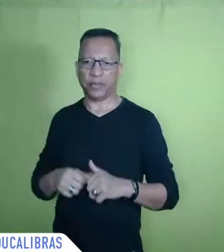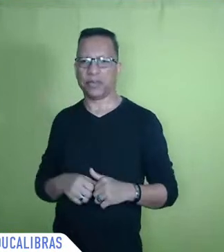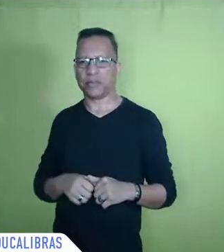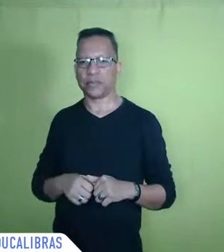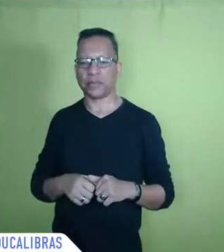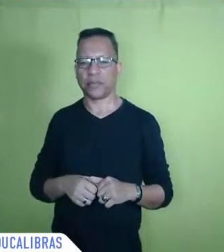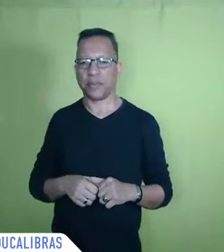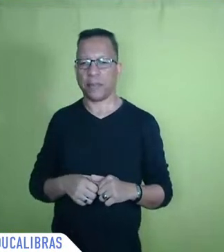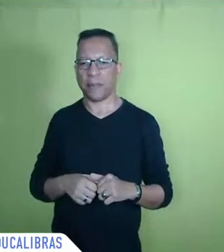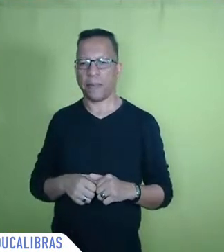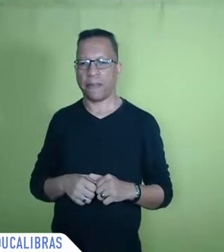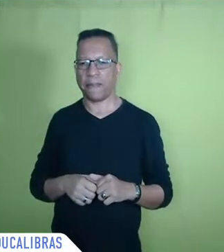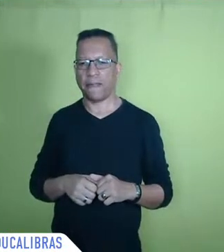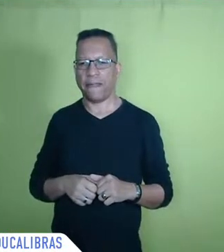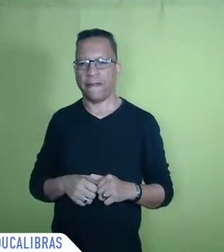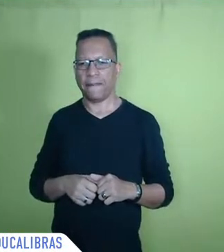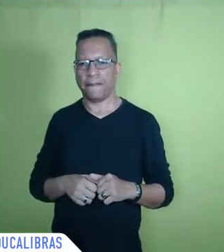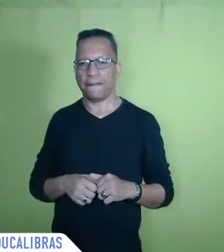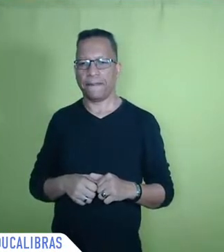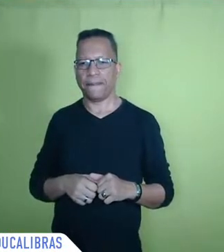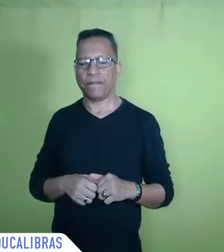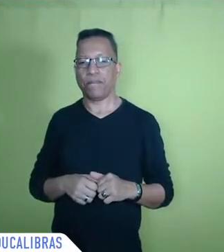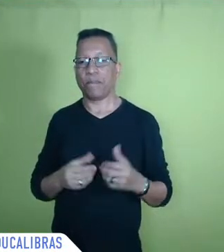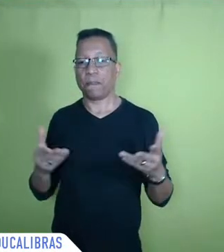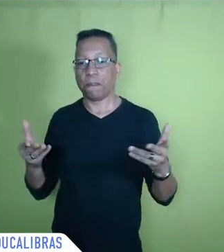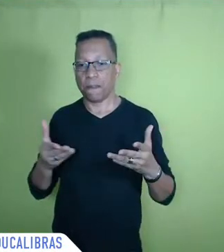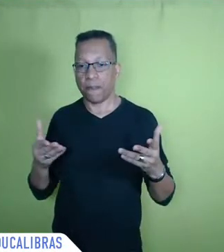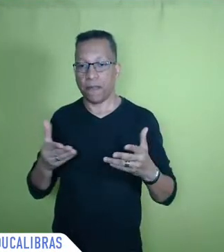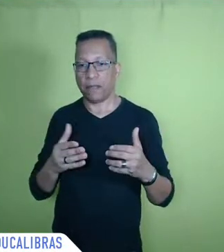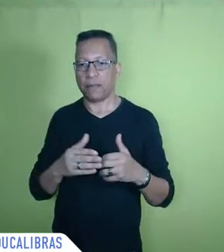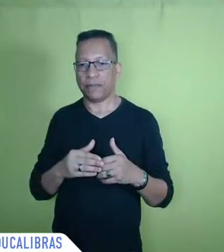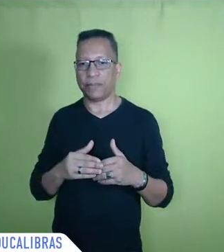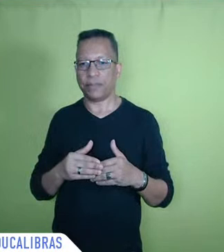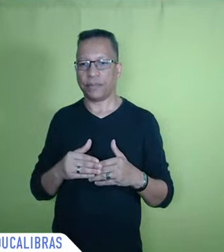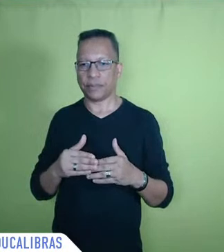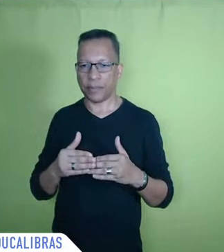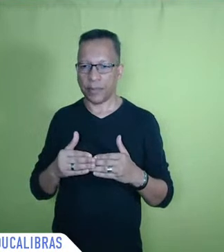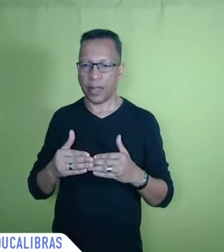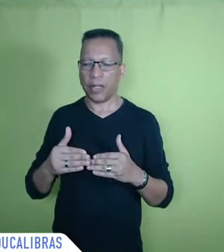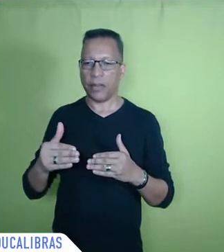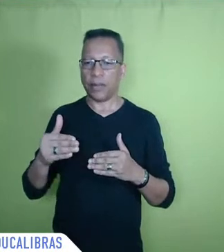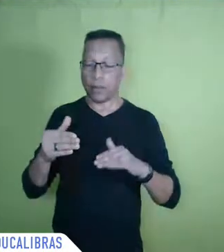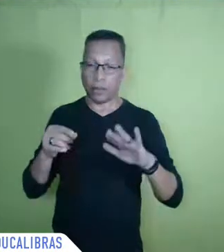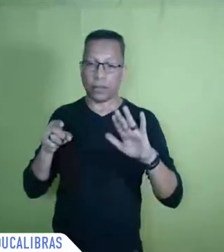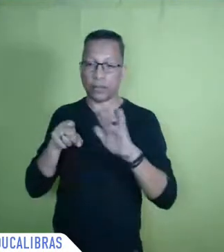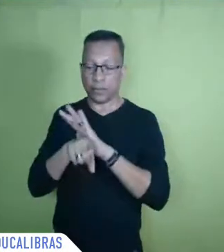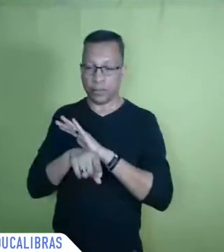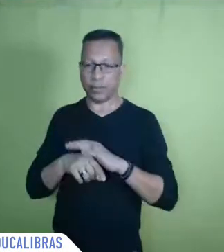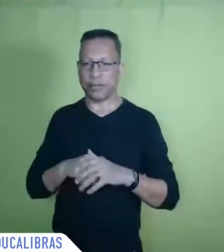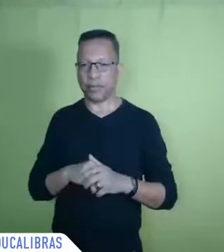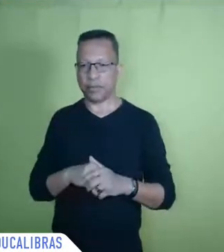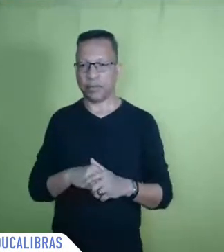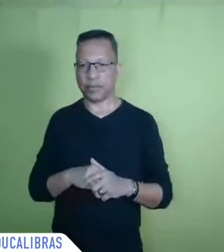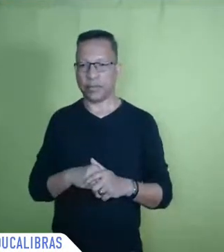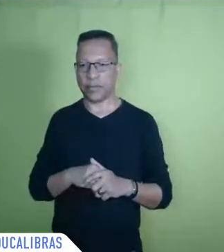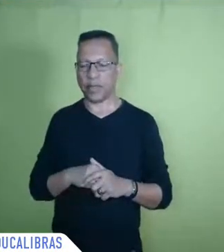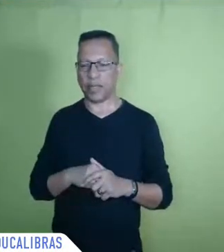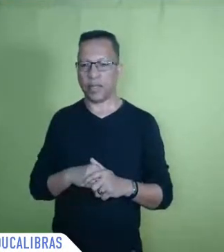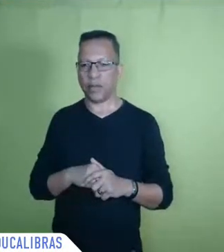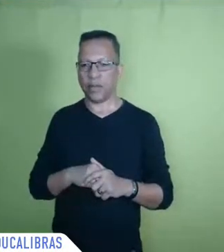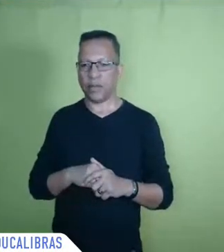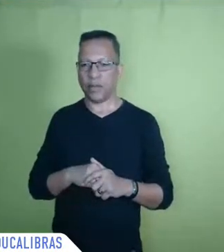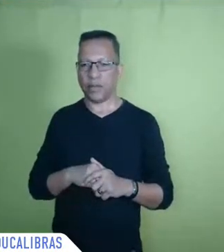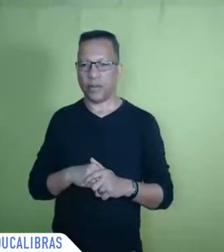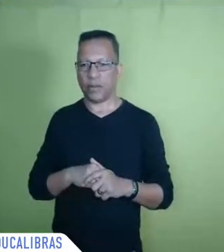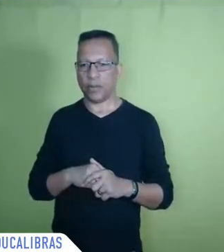to thank all the panelists, because we're doing very well in terms of time. But we are going